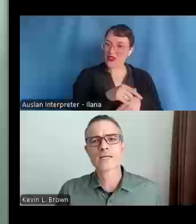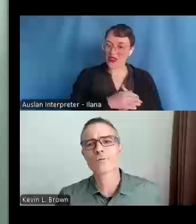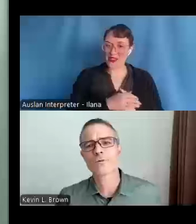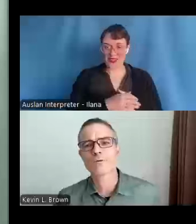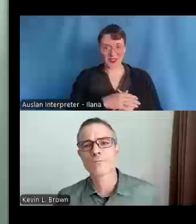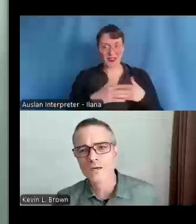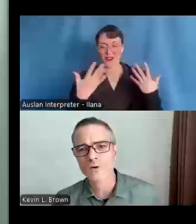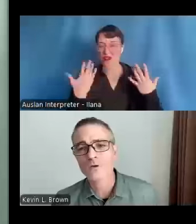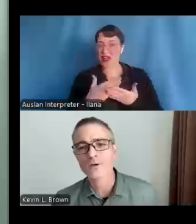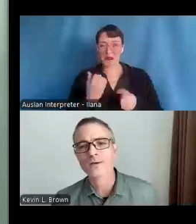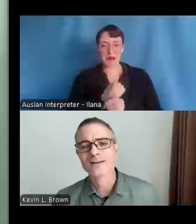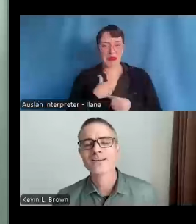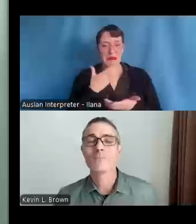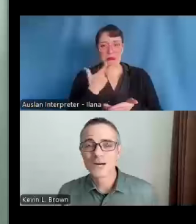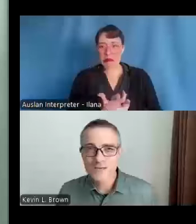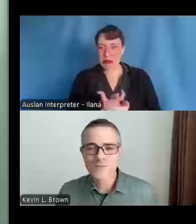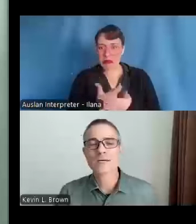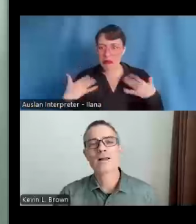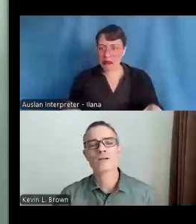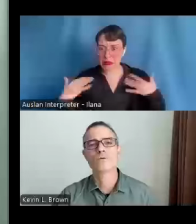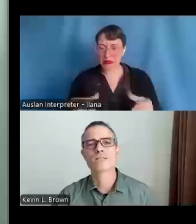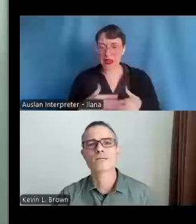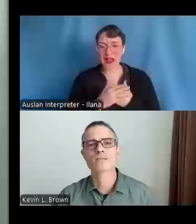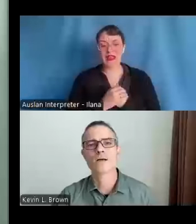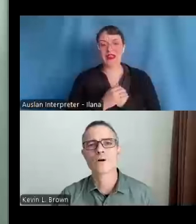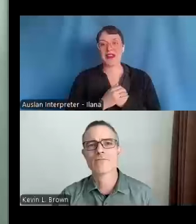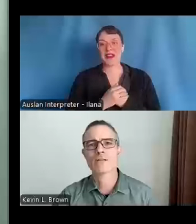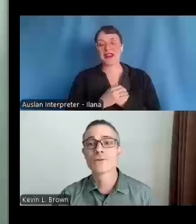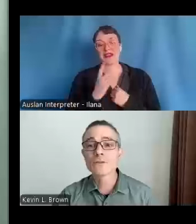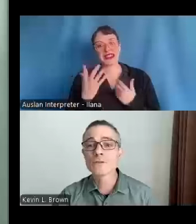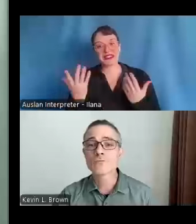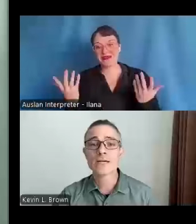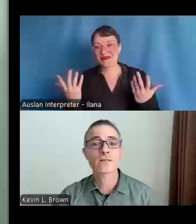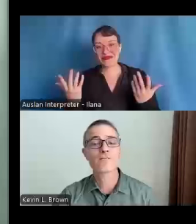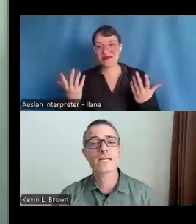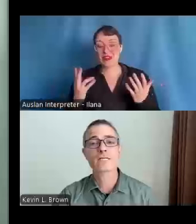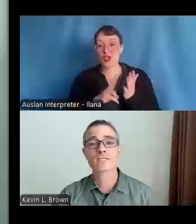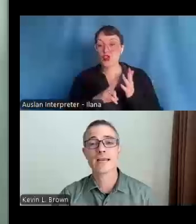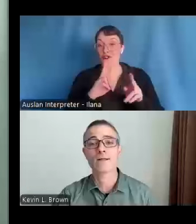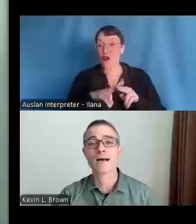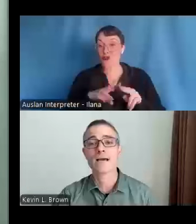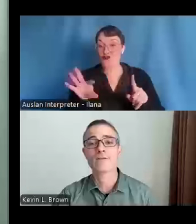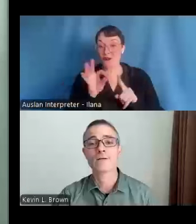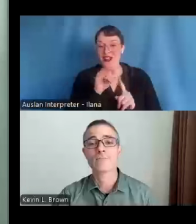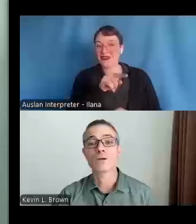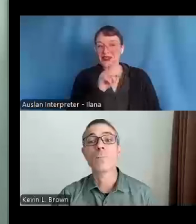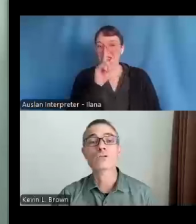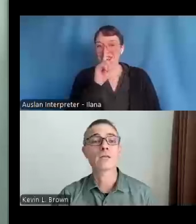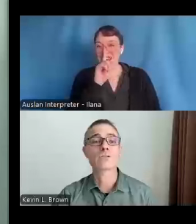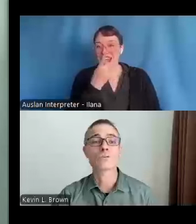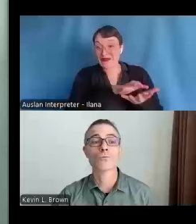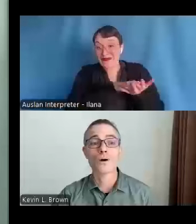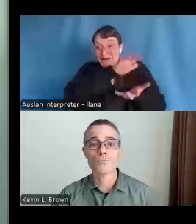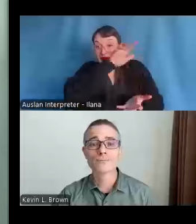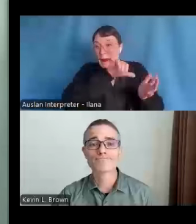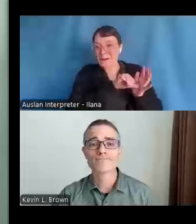just absolutely remarkable. But the reality was this nonprofit couldn't raise enough money to stay alive, much